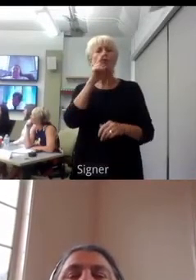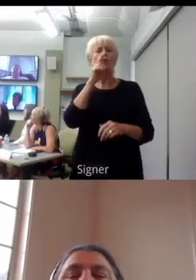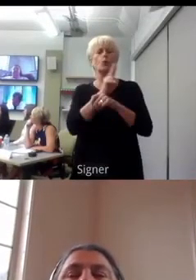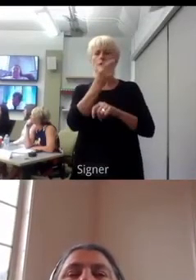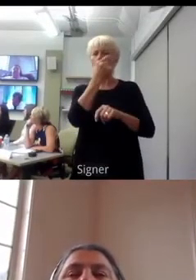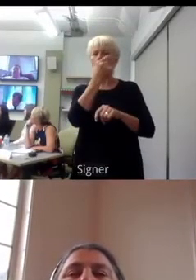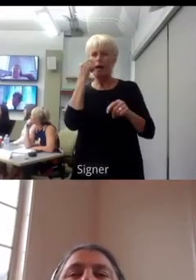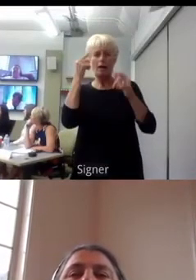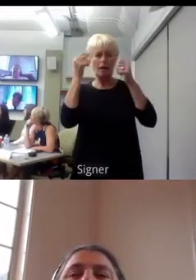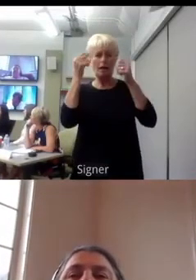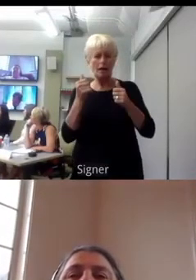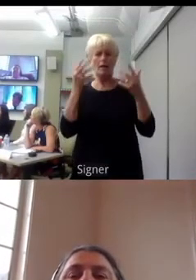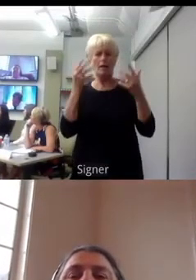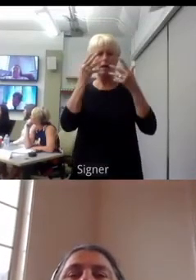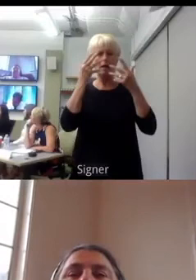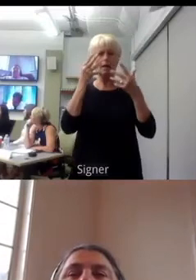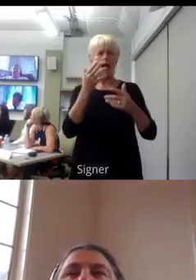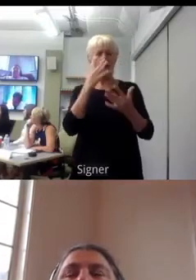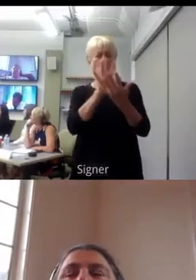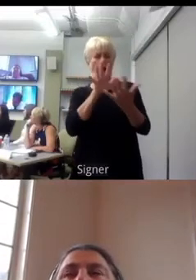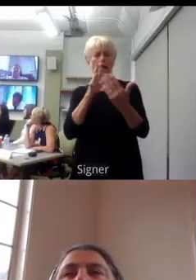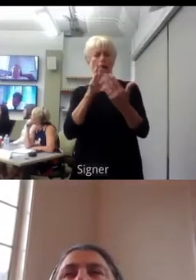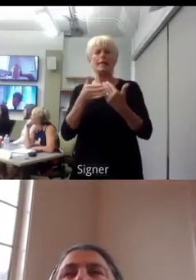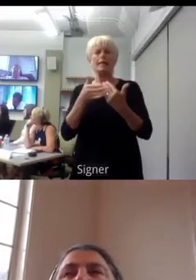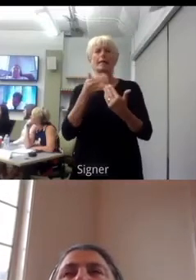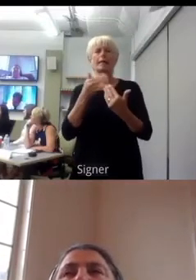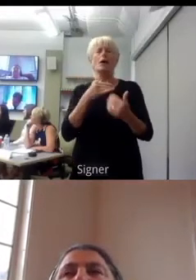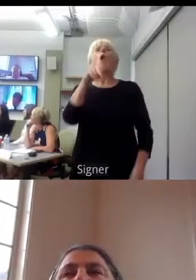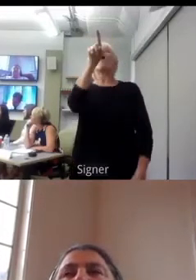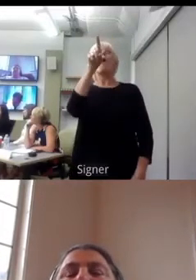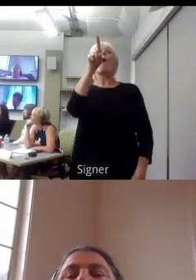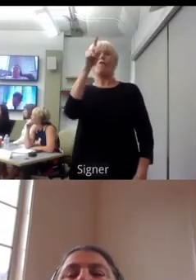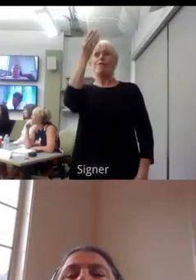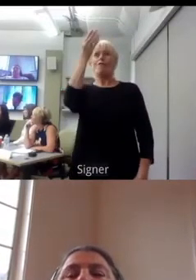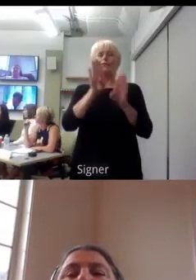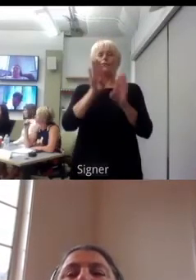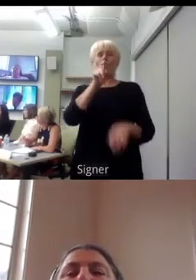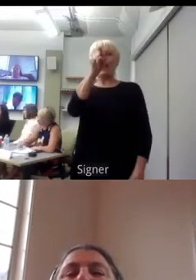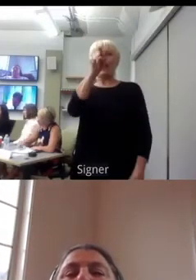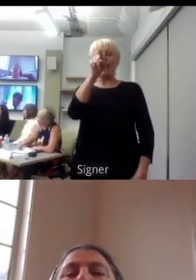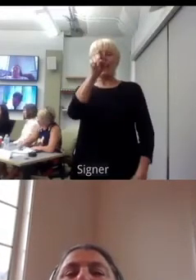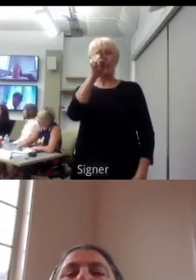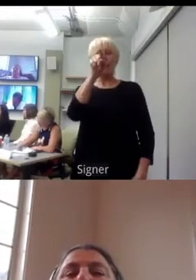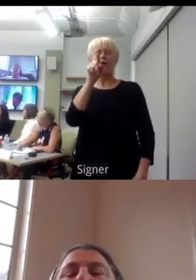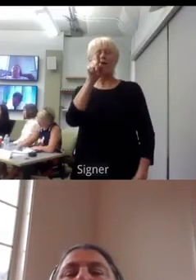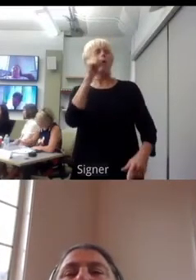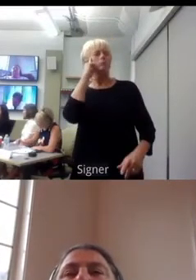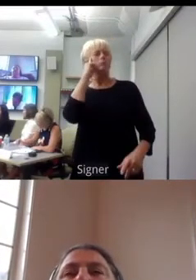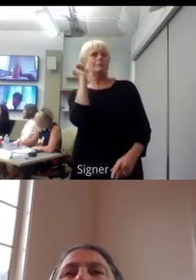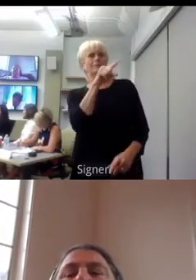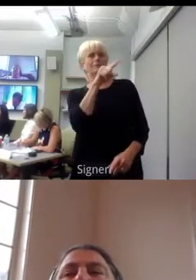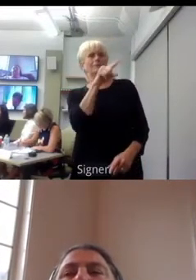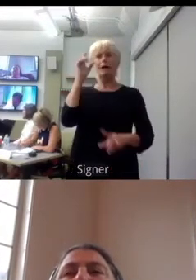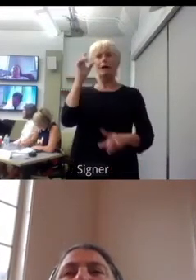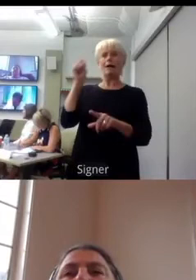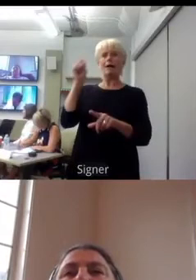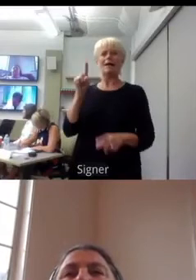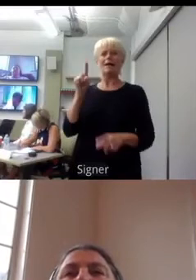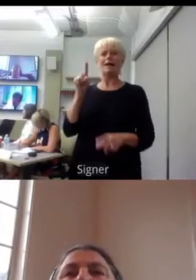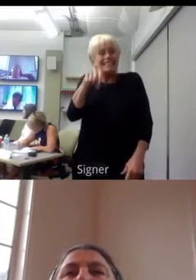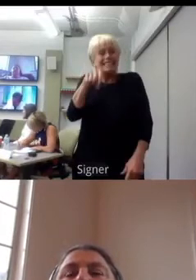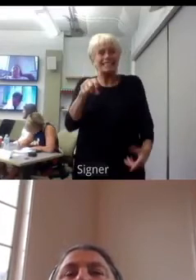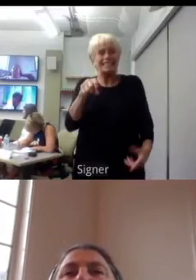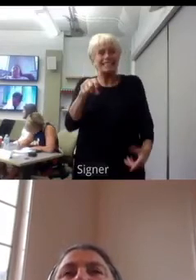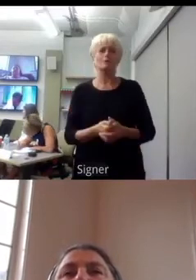be able to find the front entrance, to be able to find features that we're providing for them. And these are features that the Ontario Building Code now does not adequately